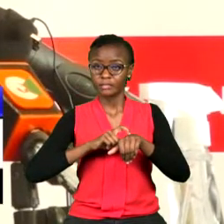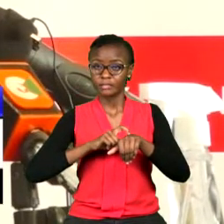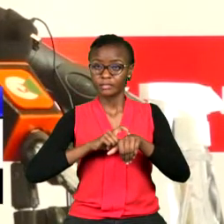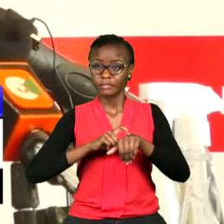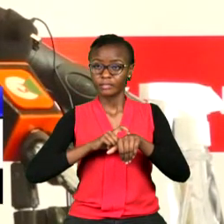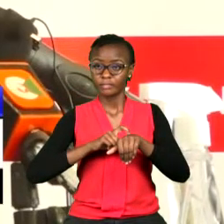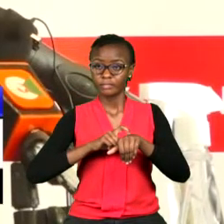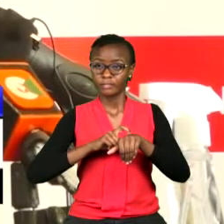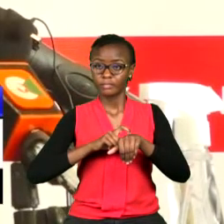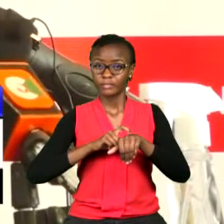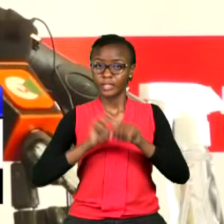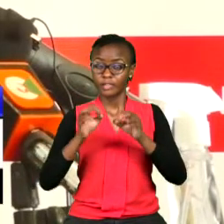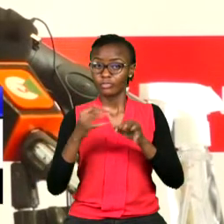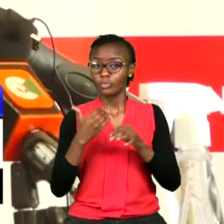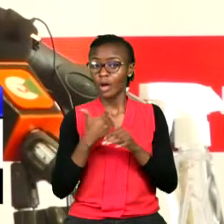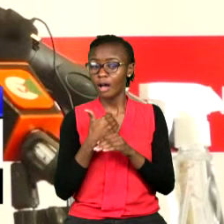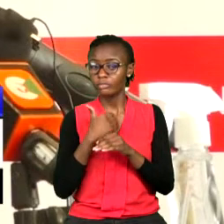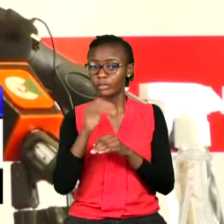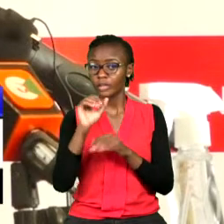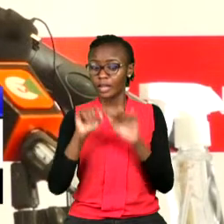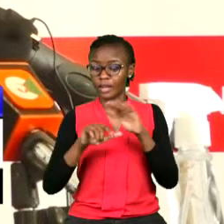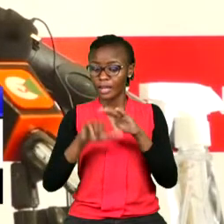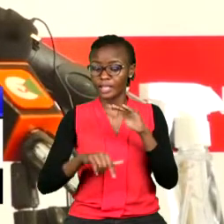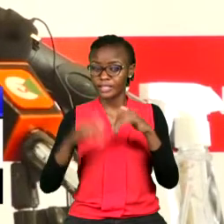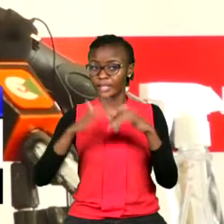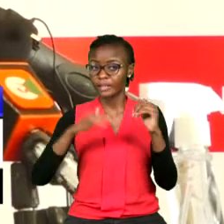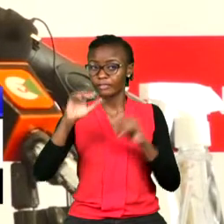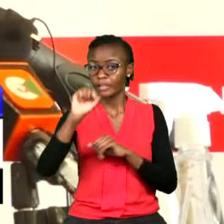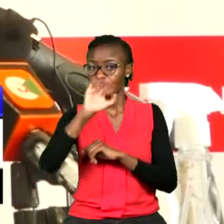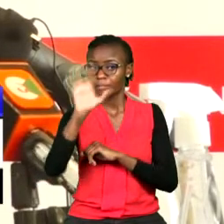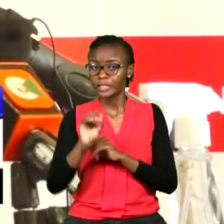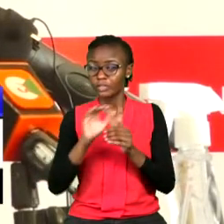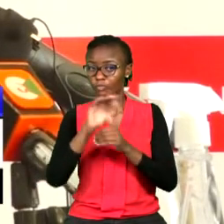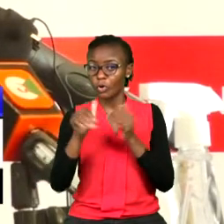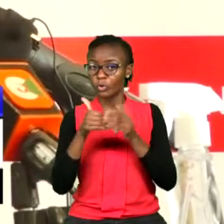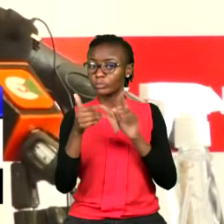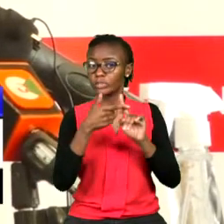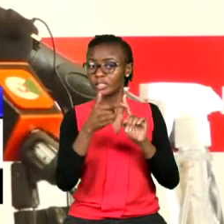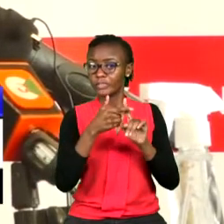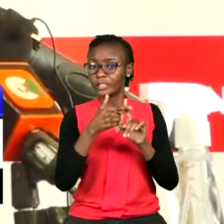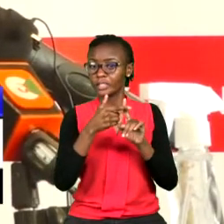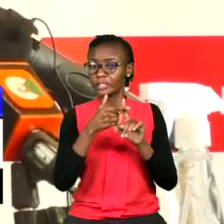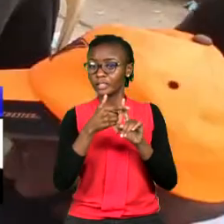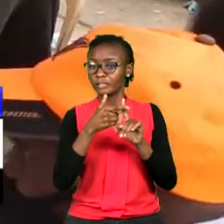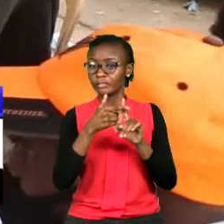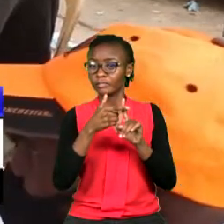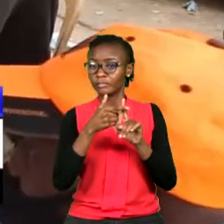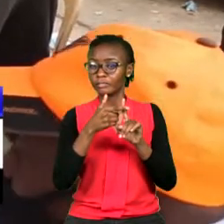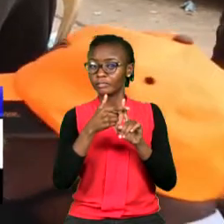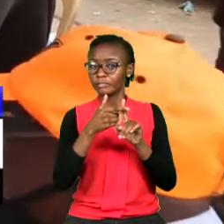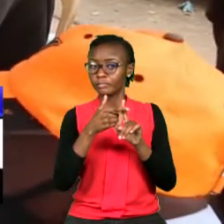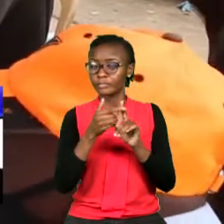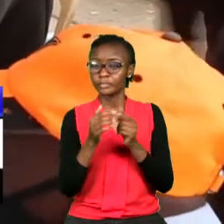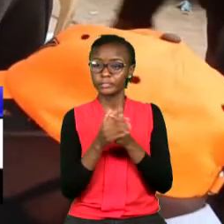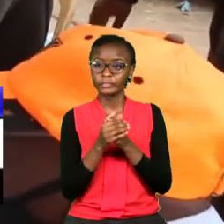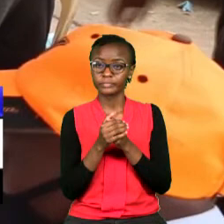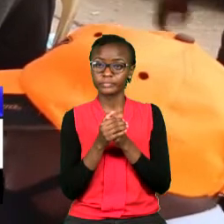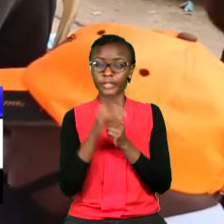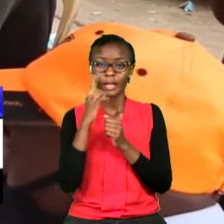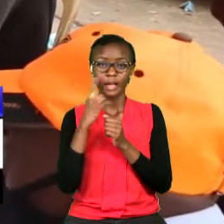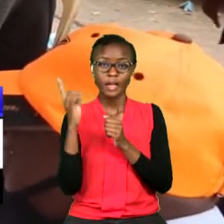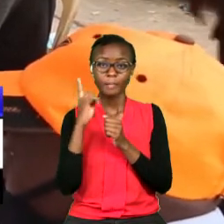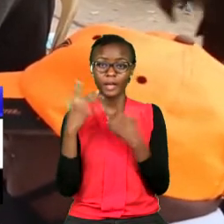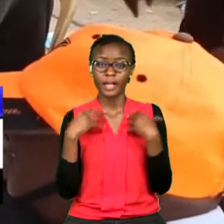than 5% of positivity rate at a high testing level. Health Cabinet Secretary